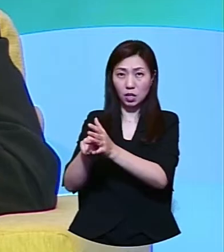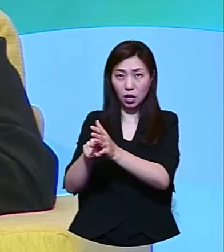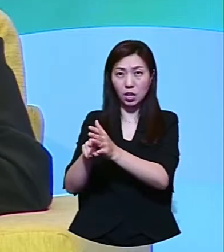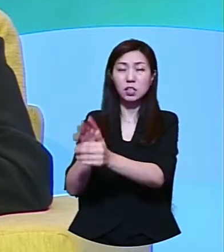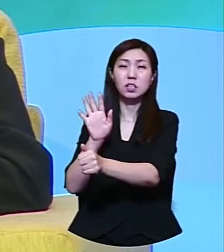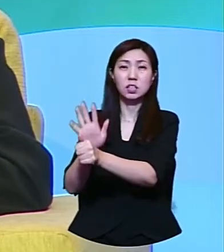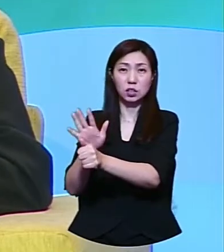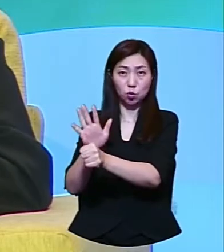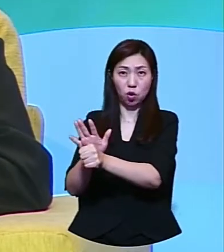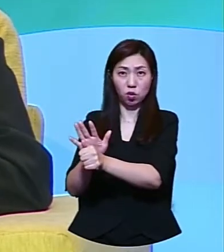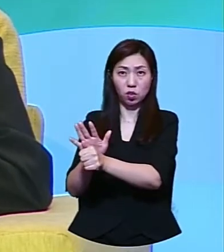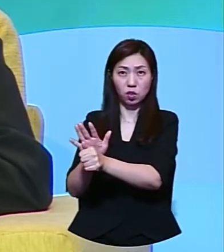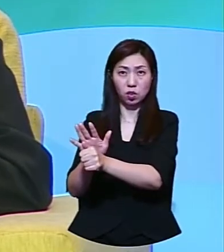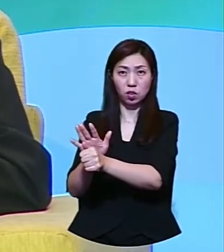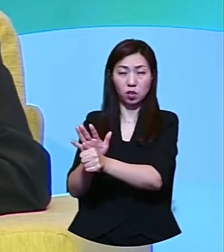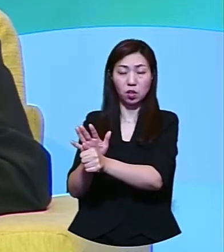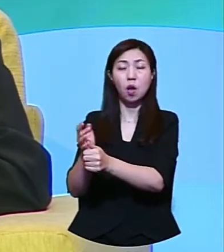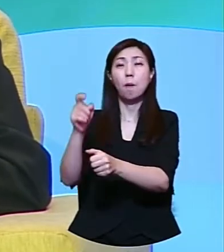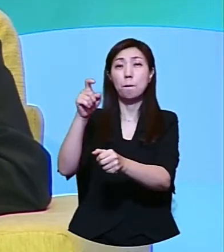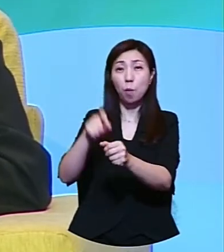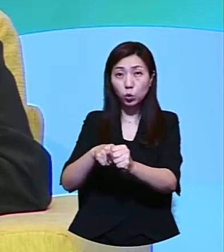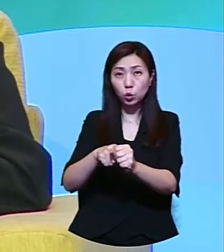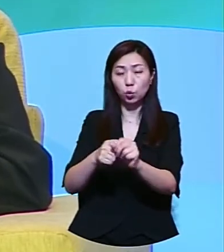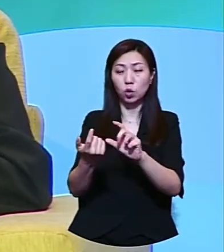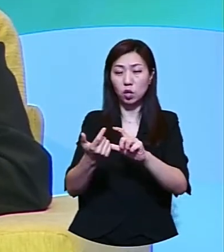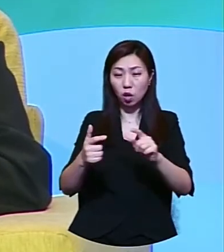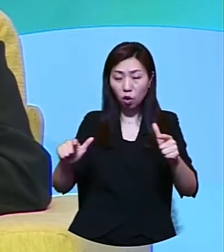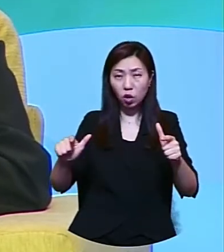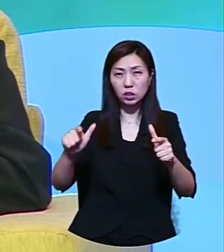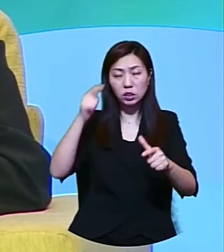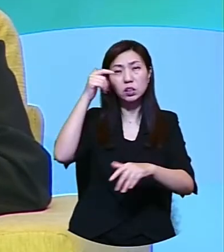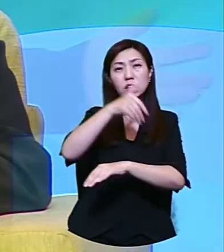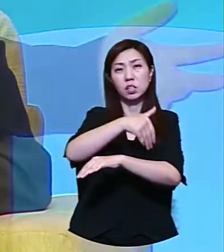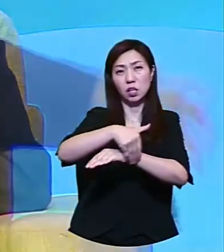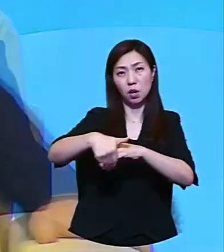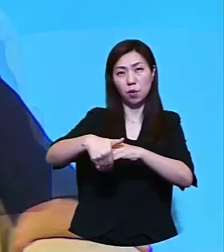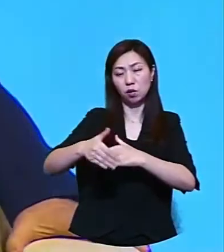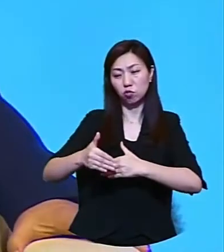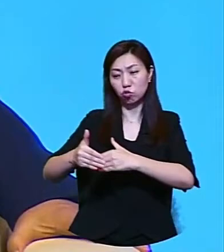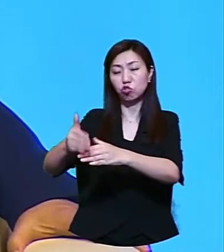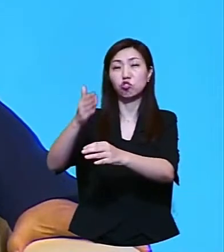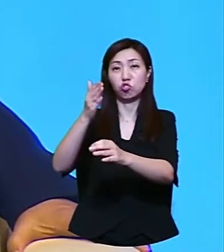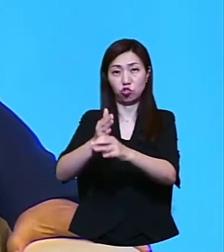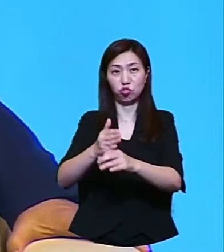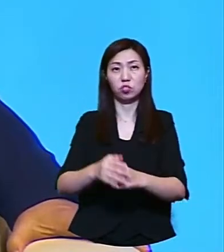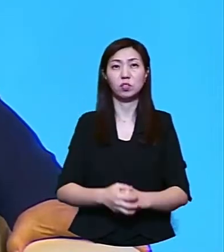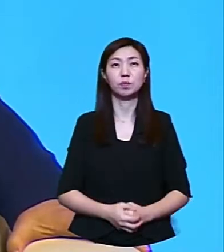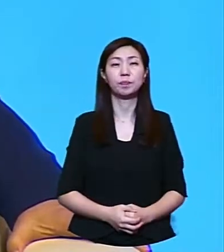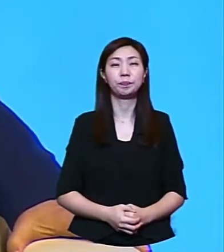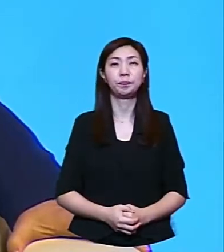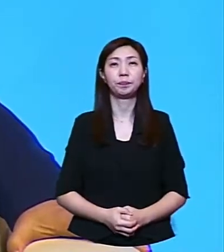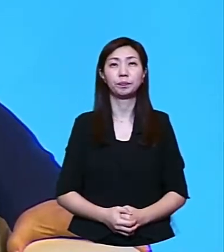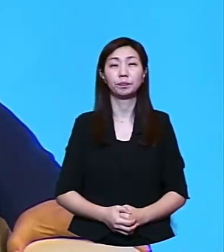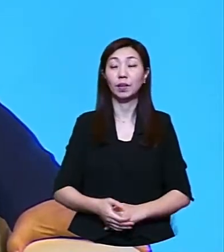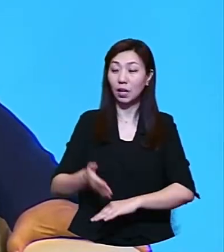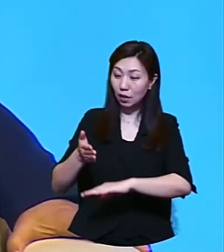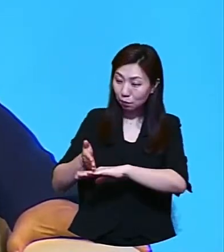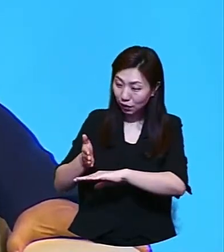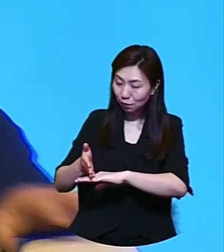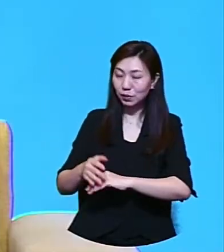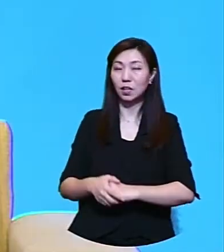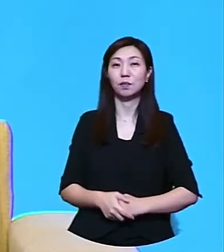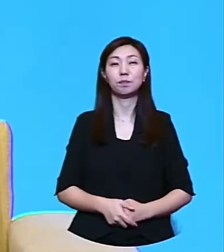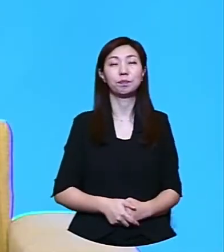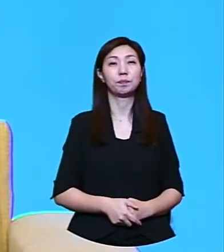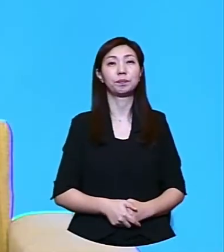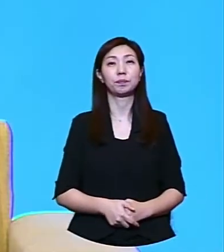climate-related support projects. Thank you. Thank you, Mr. Song. Frank? Yes, first I'd like to emphasize